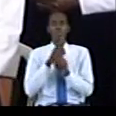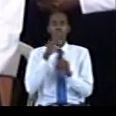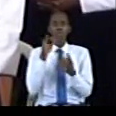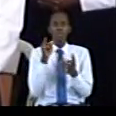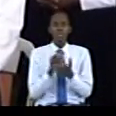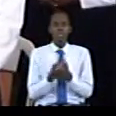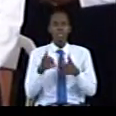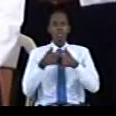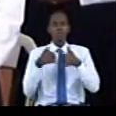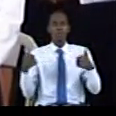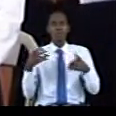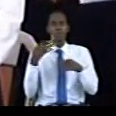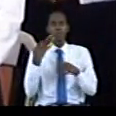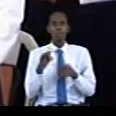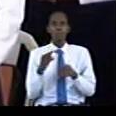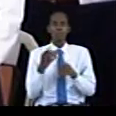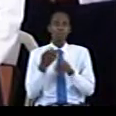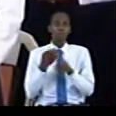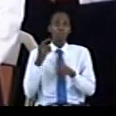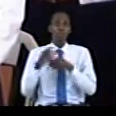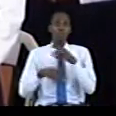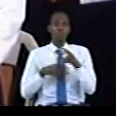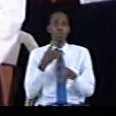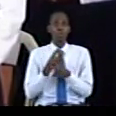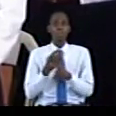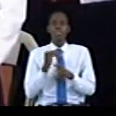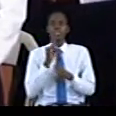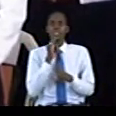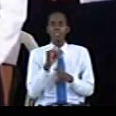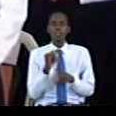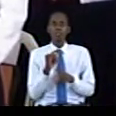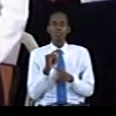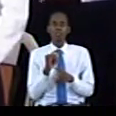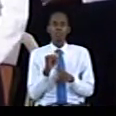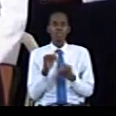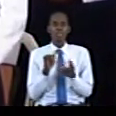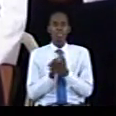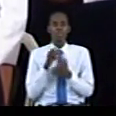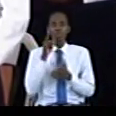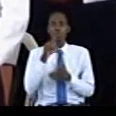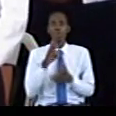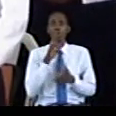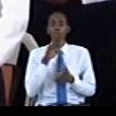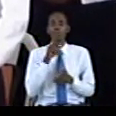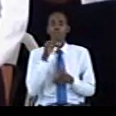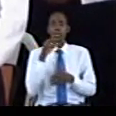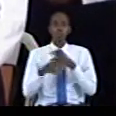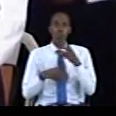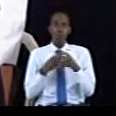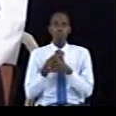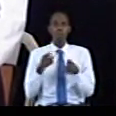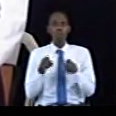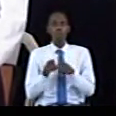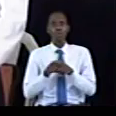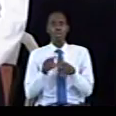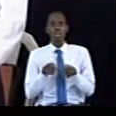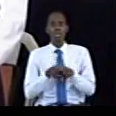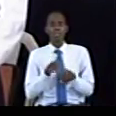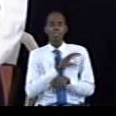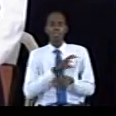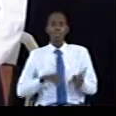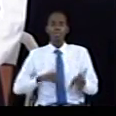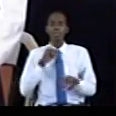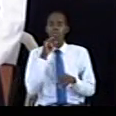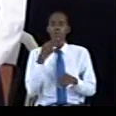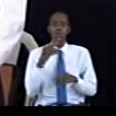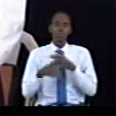world is already accomplished, that you are not of the world, even as Christ is not of the world. Not of the world, not of the world. You